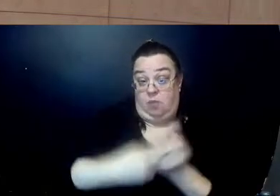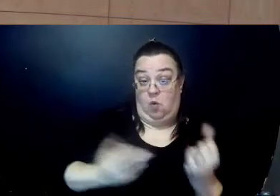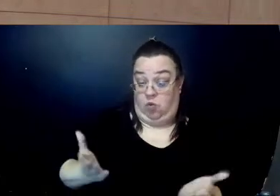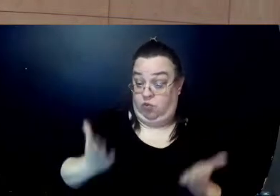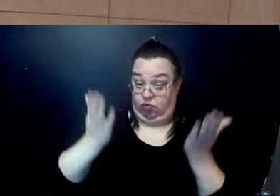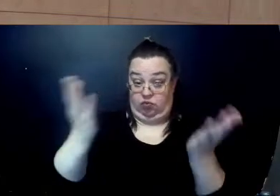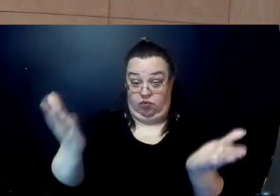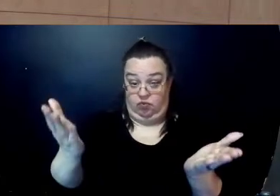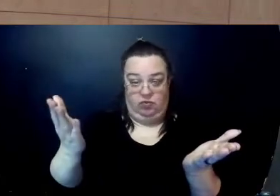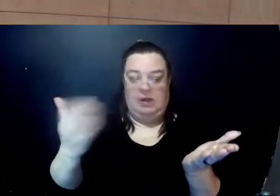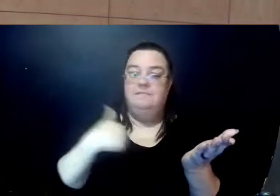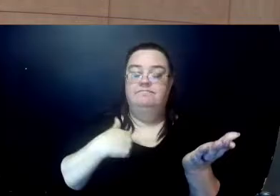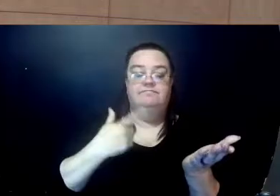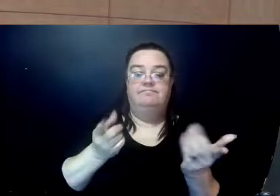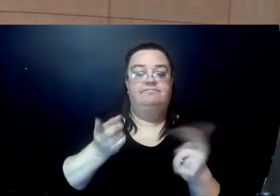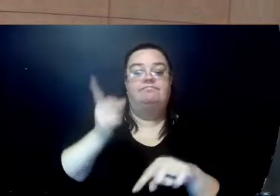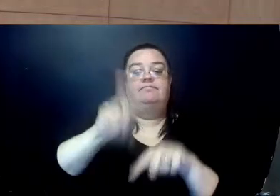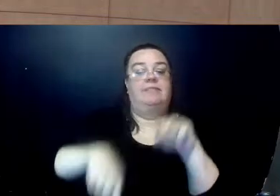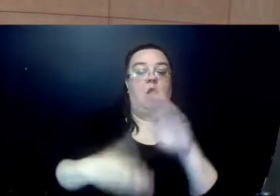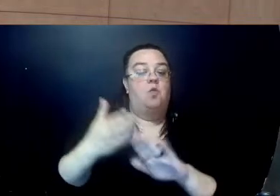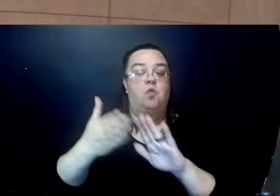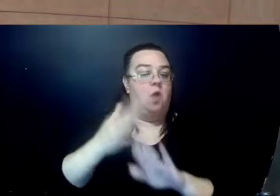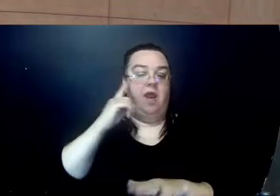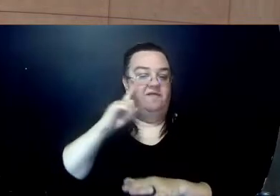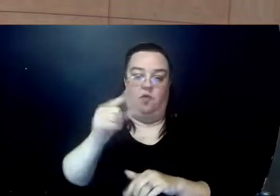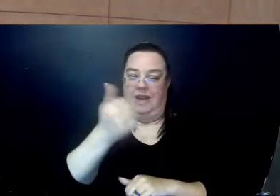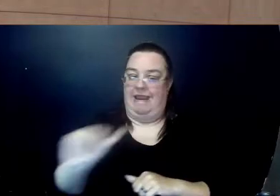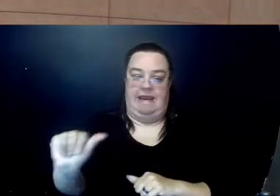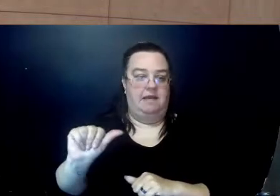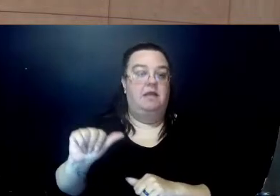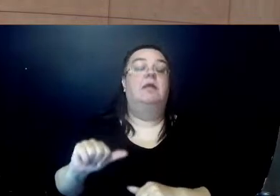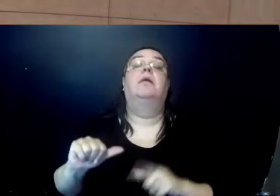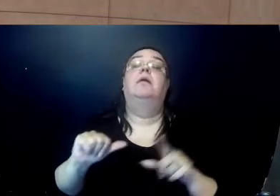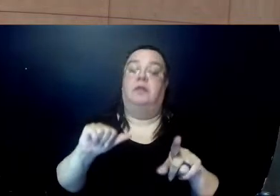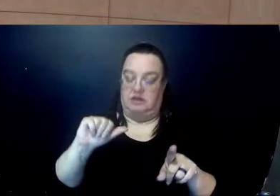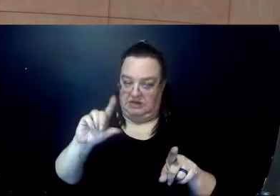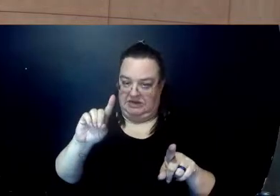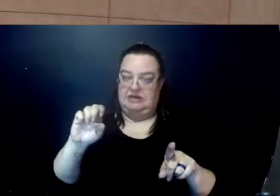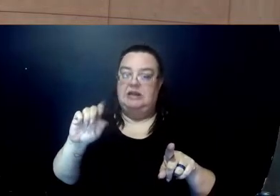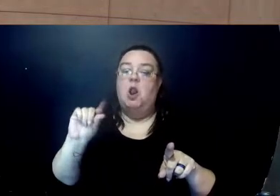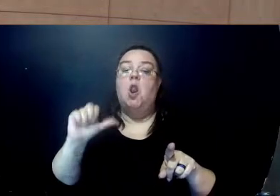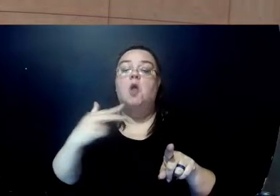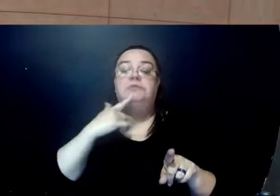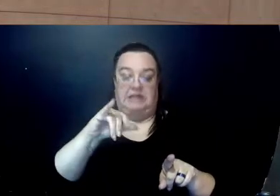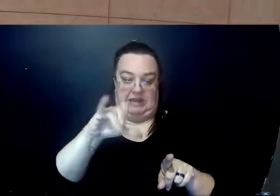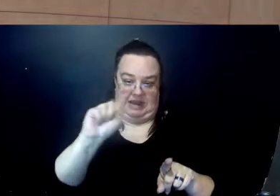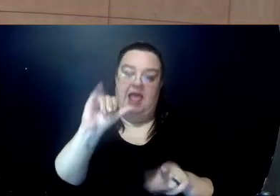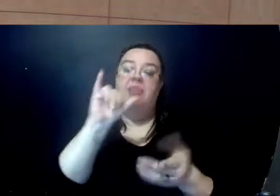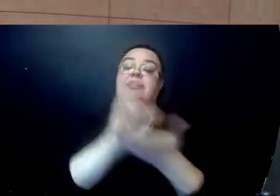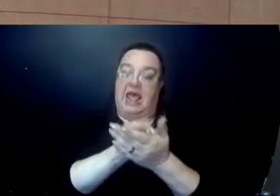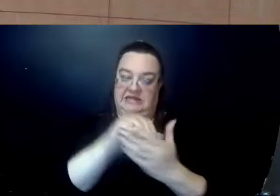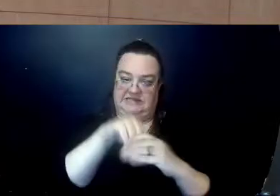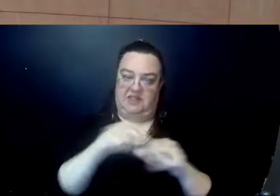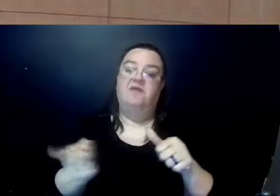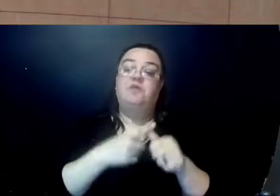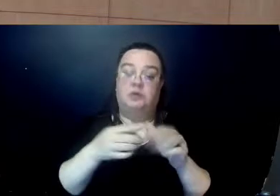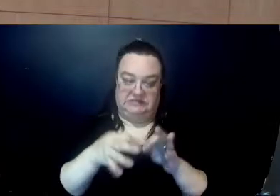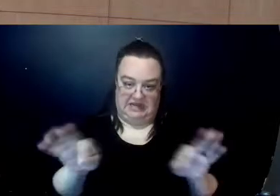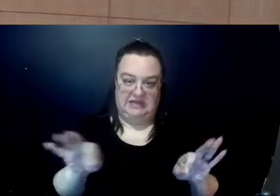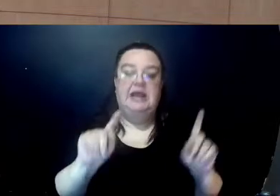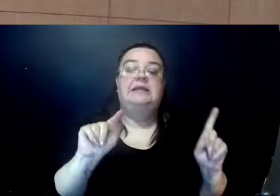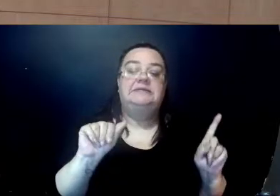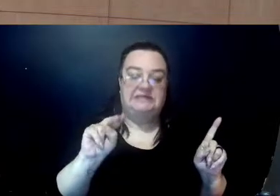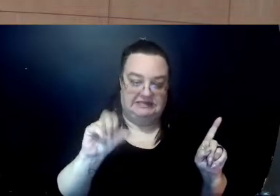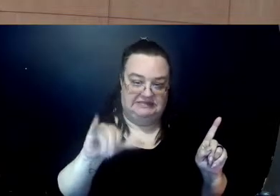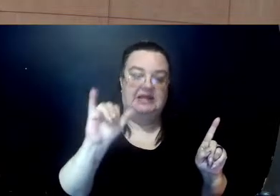I can no longer run for either. That's captured in the first sentence. Yes. So Okay,